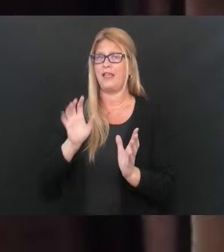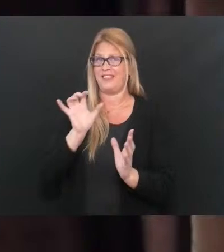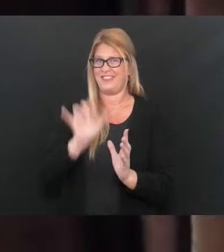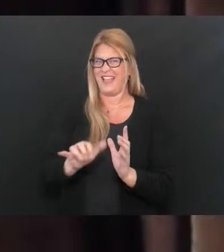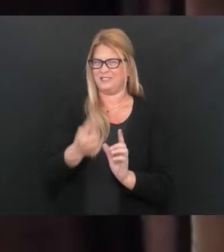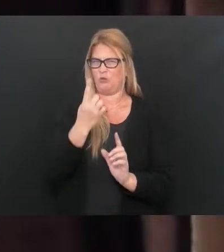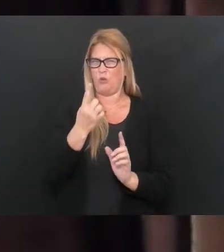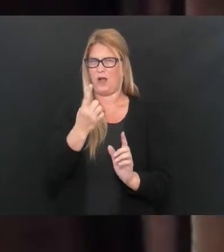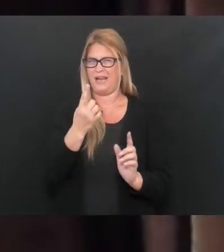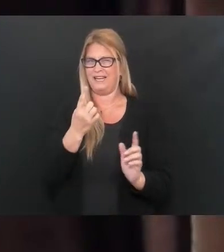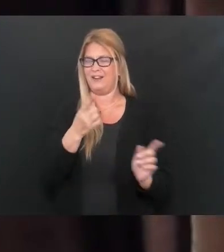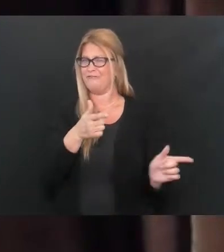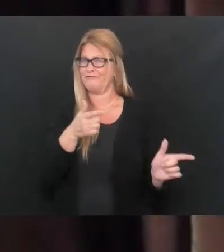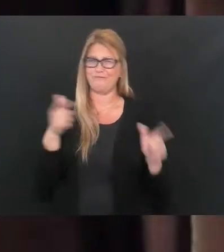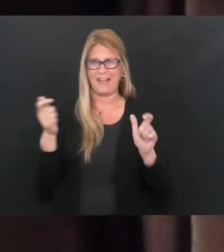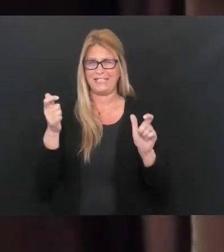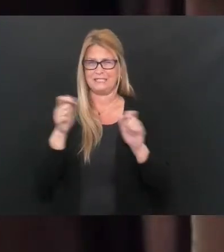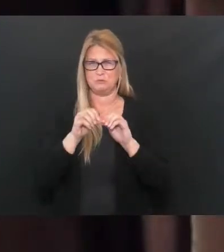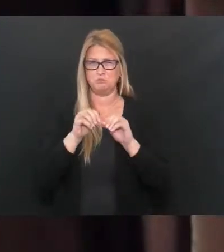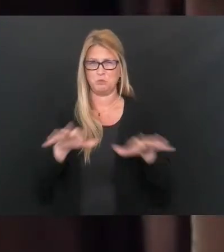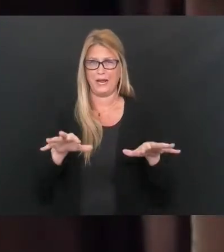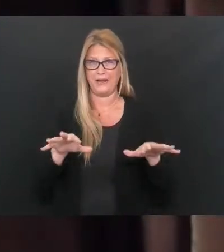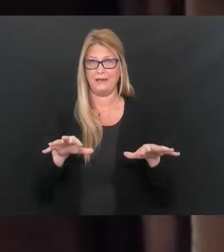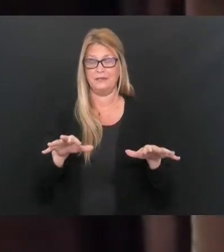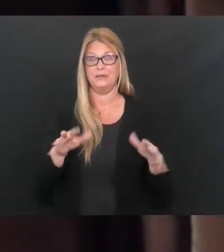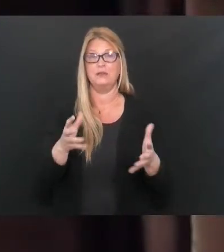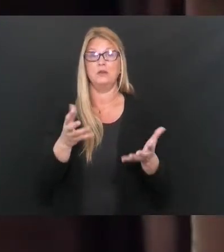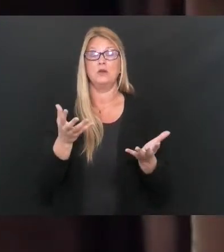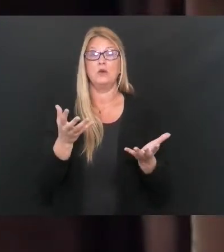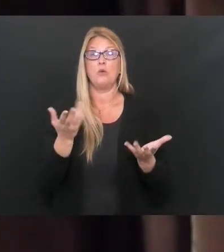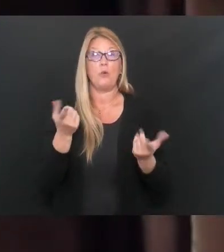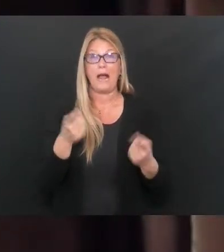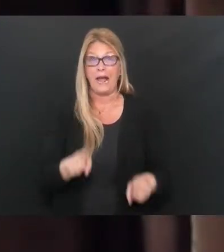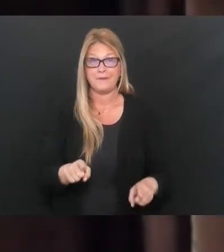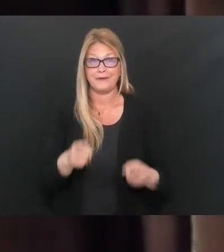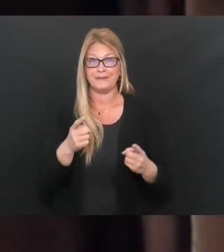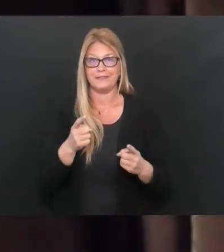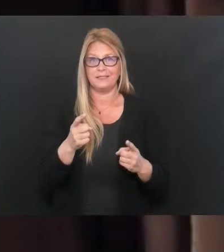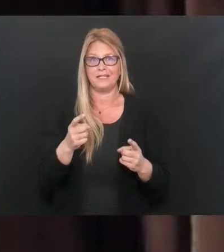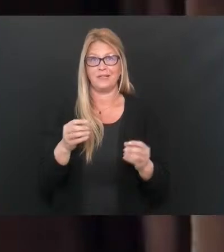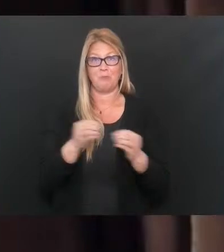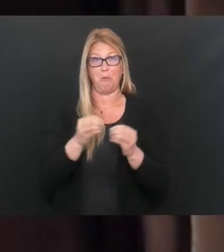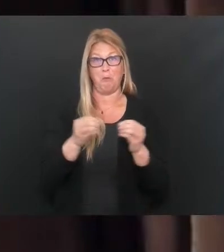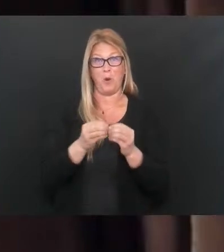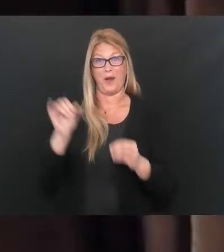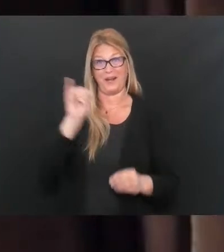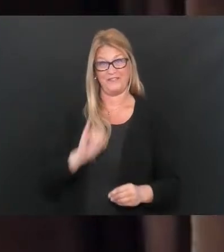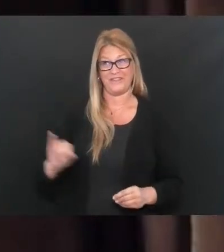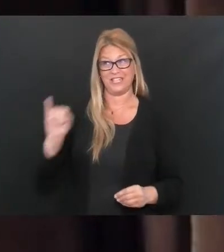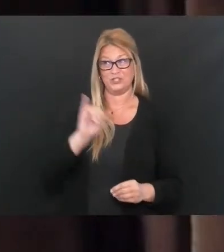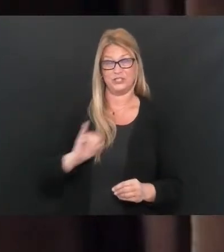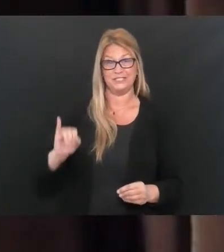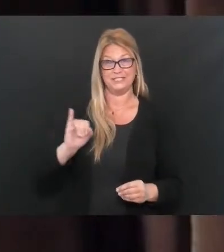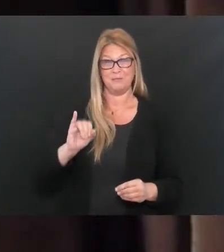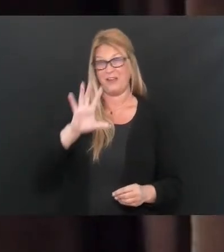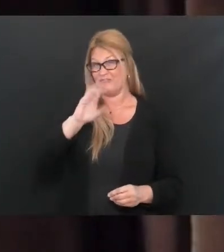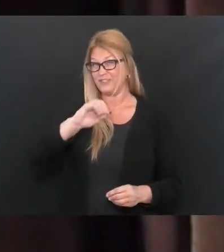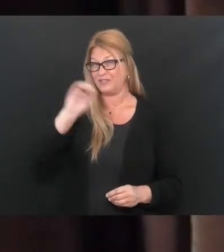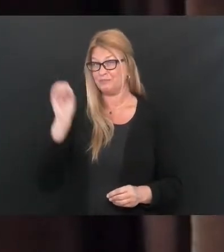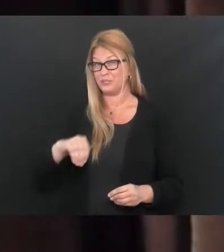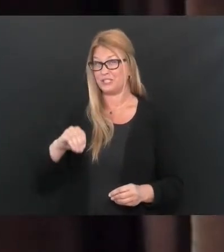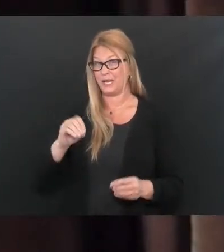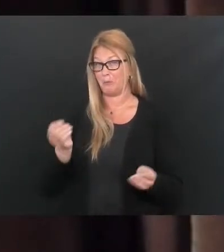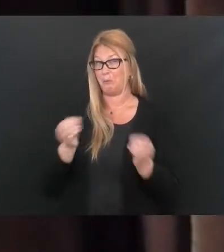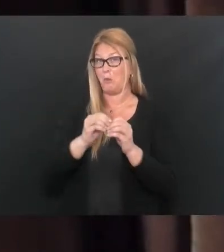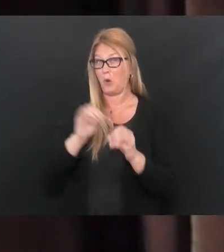most rapidly growing, is that it is more infectious, about 50% more infectious,